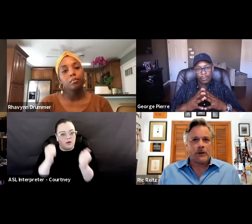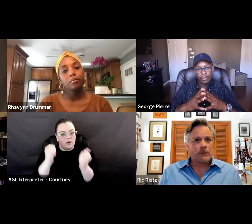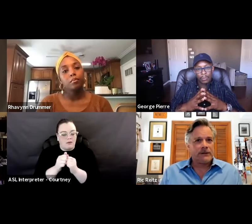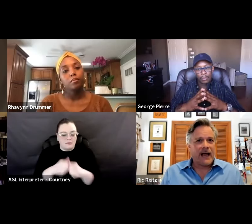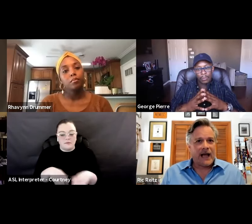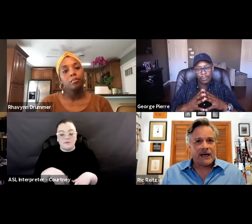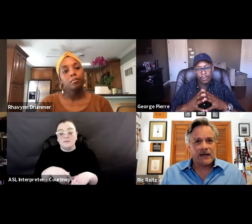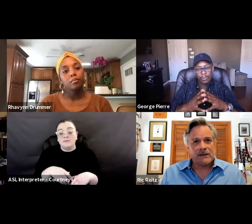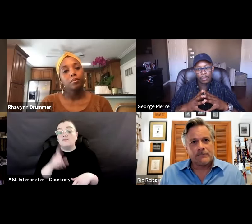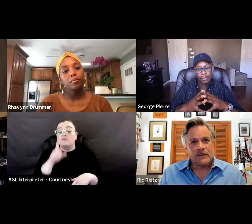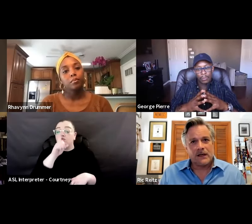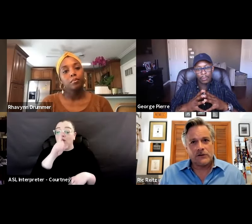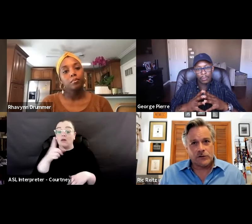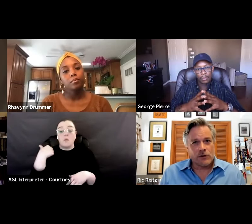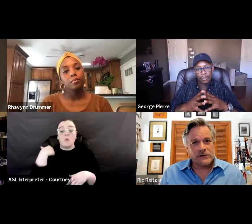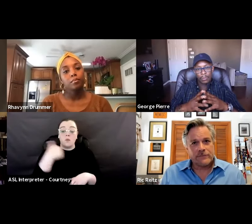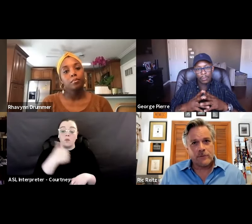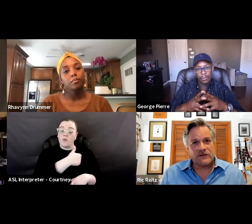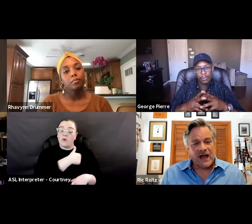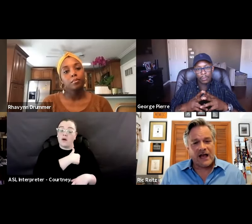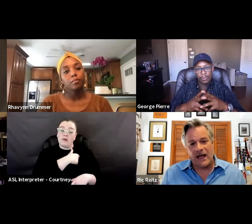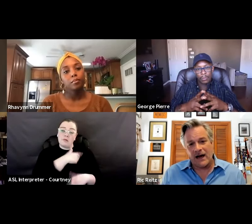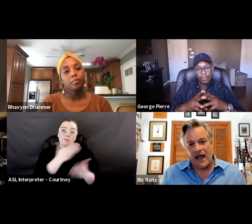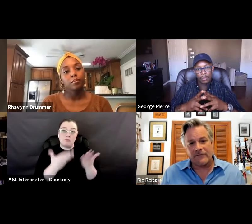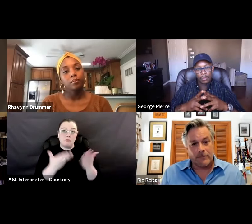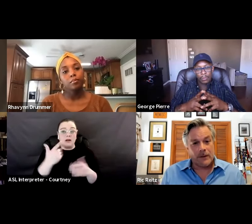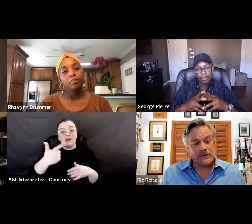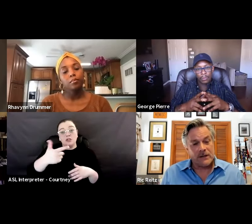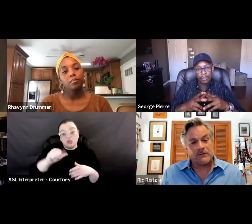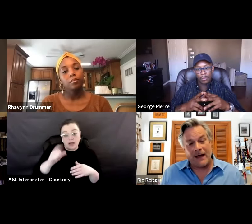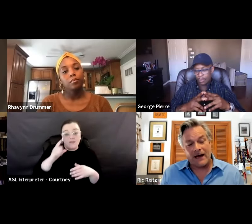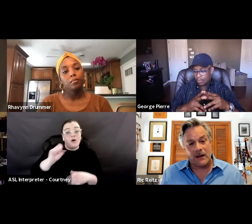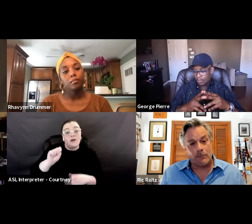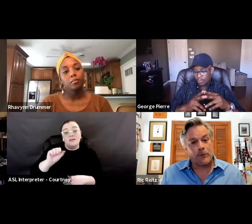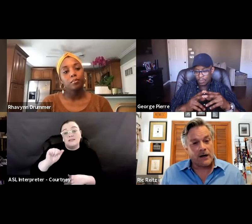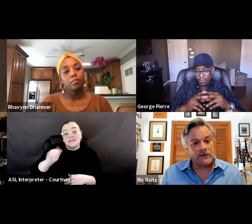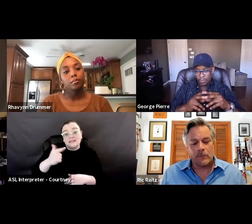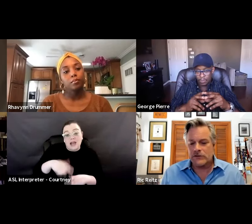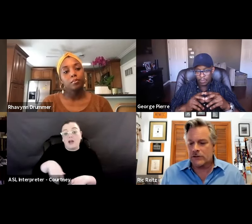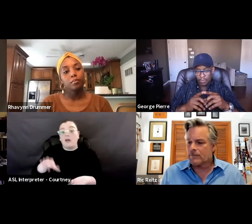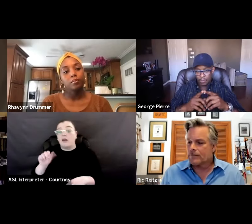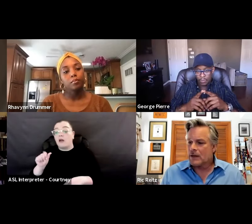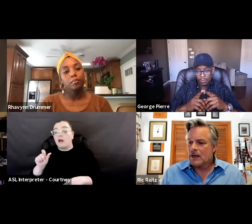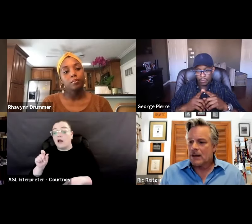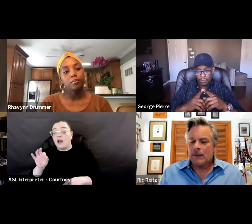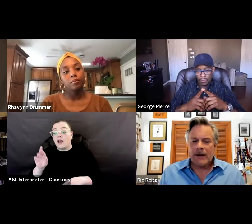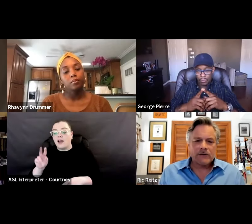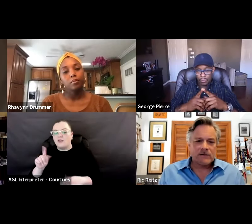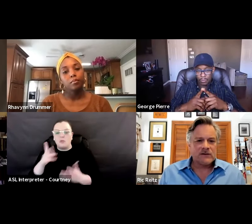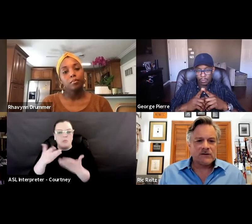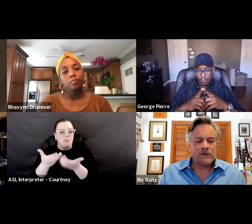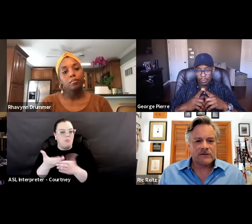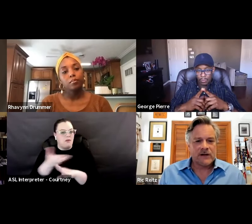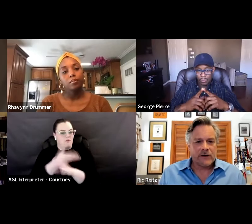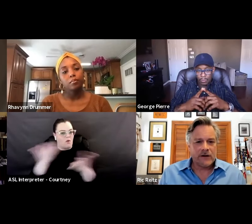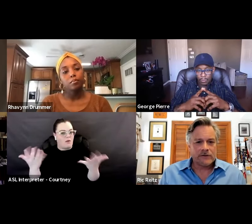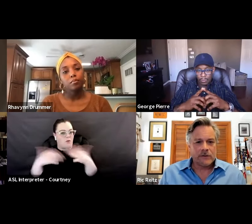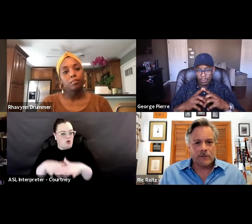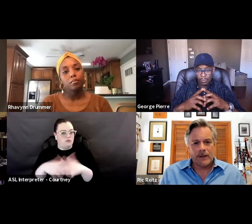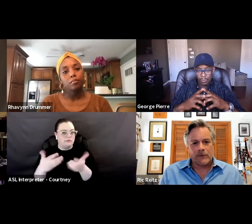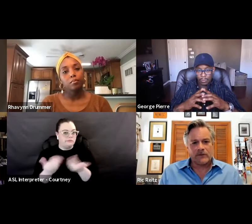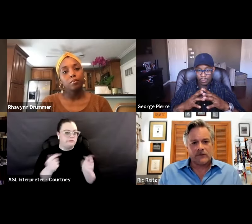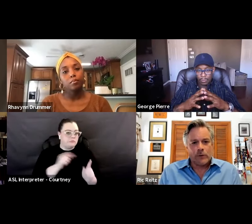we probably had in Georgia for SAG and AFTRA memberships back then prior to merger, about 600 to